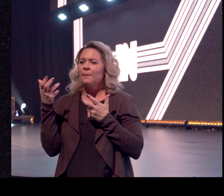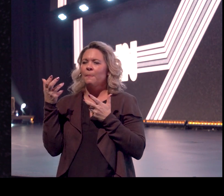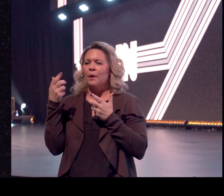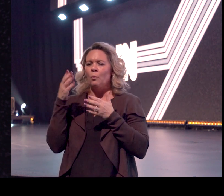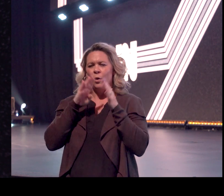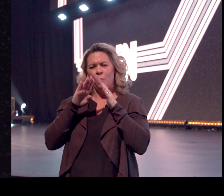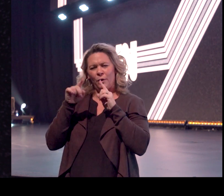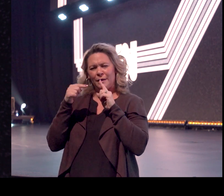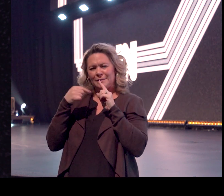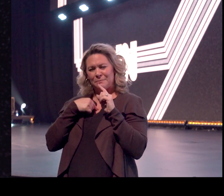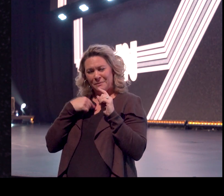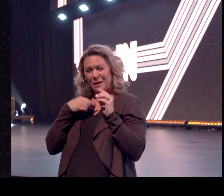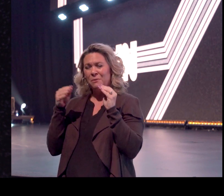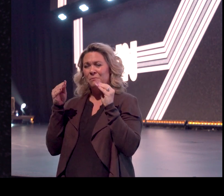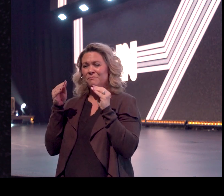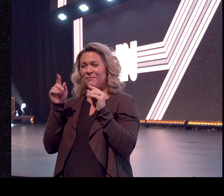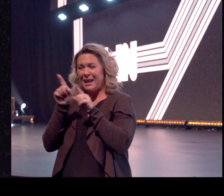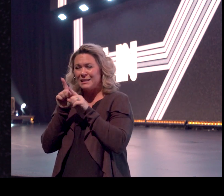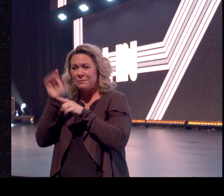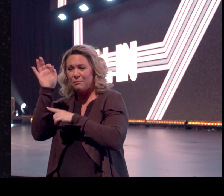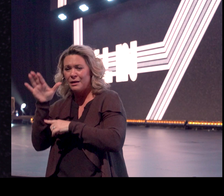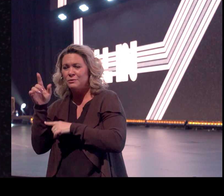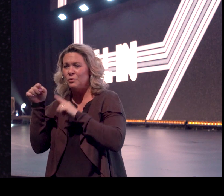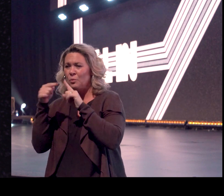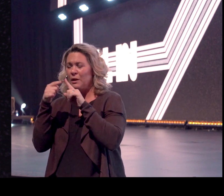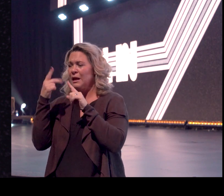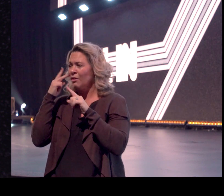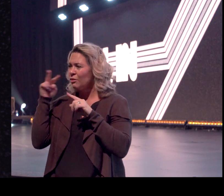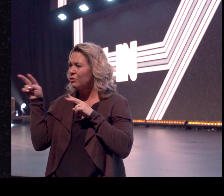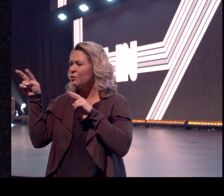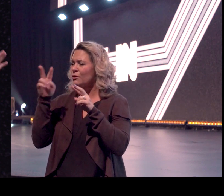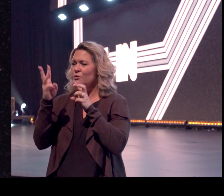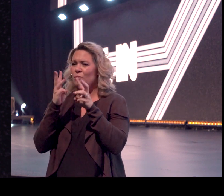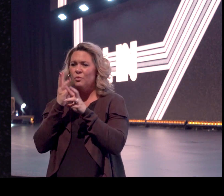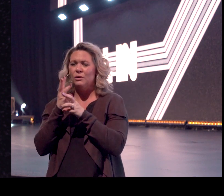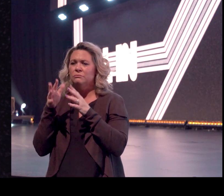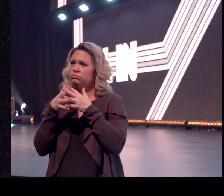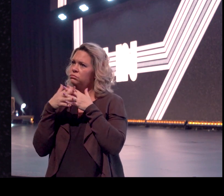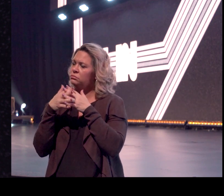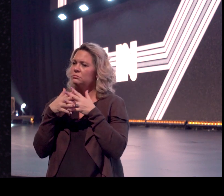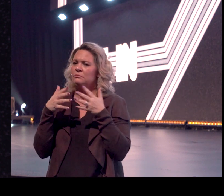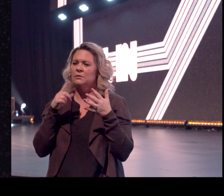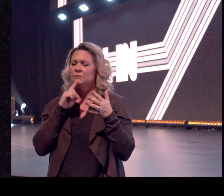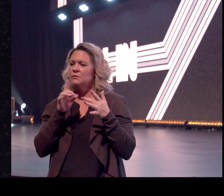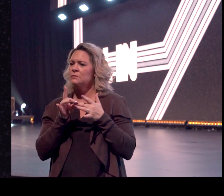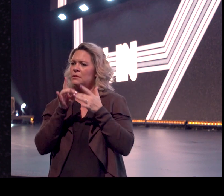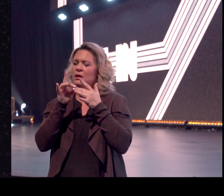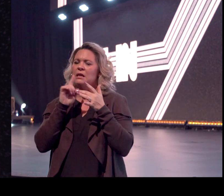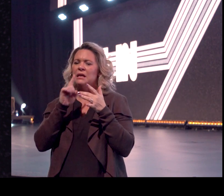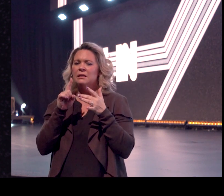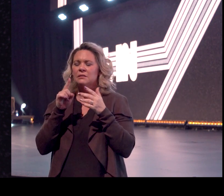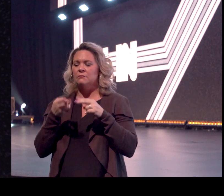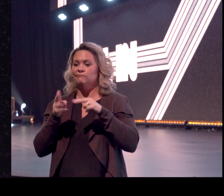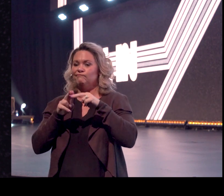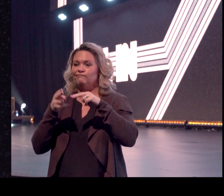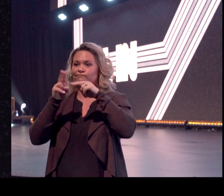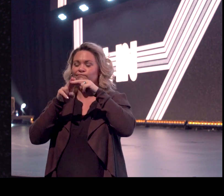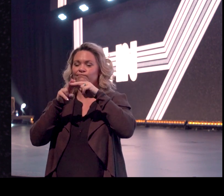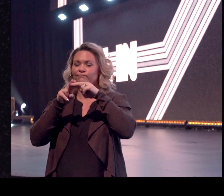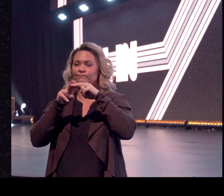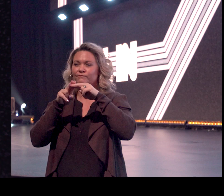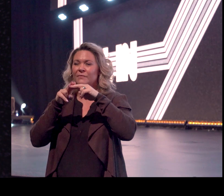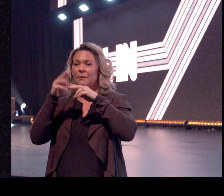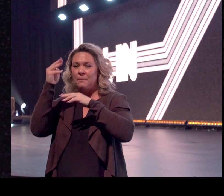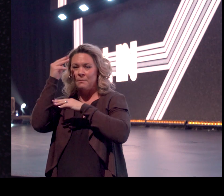And what probably concerns me as a pastor almost as much as anything when I look around our world right now, especially America, is the rising rates